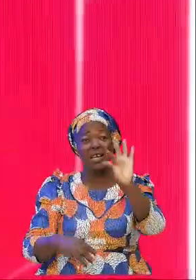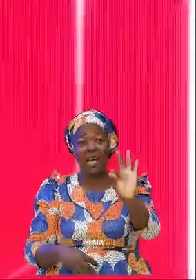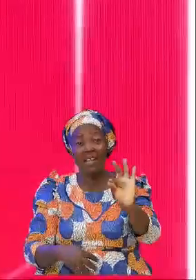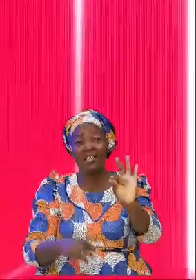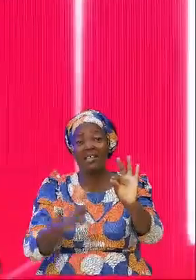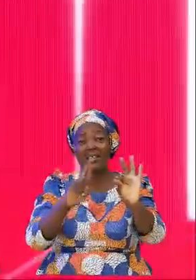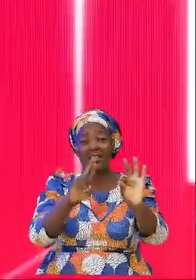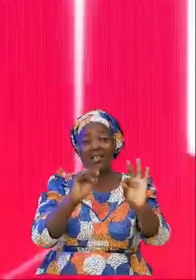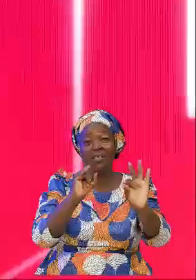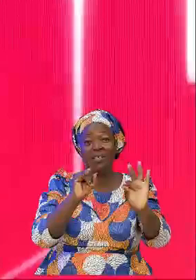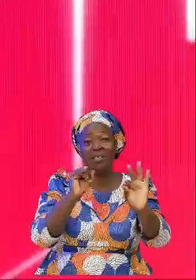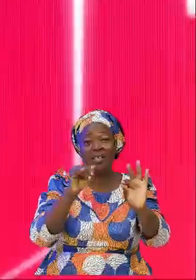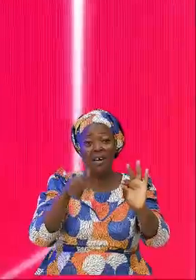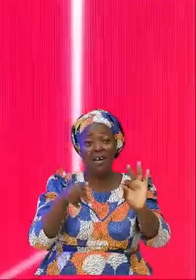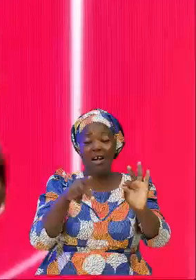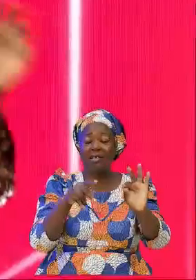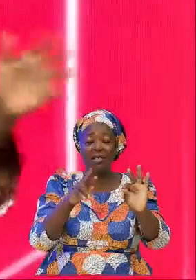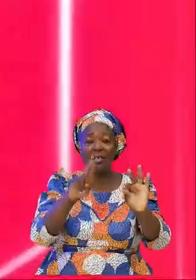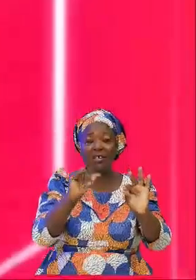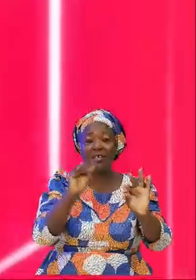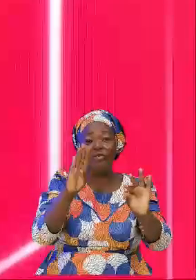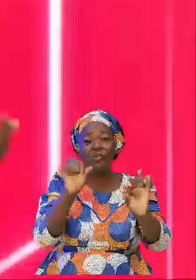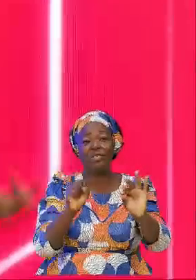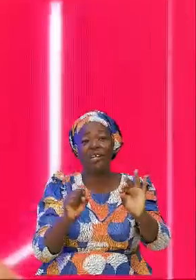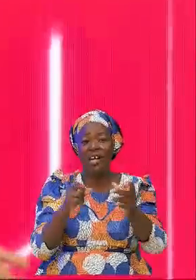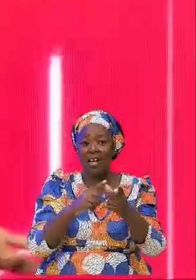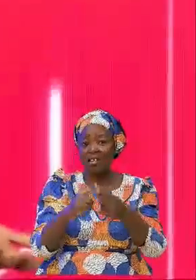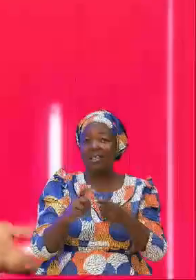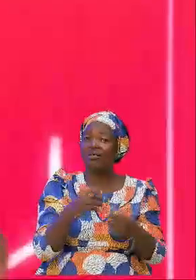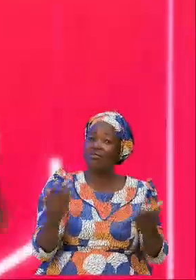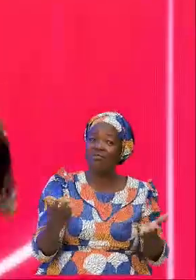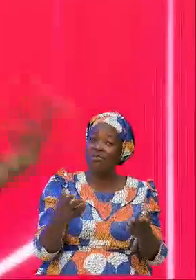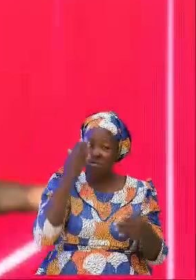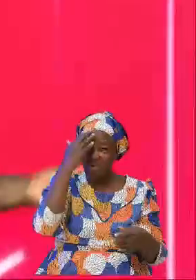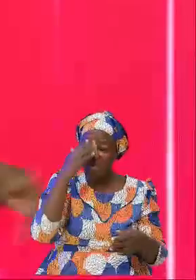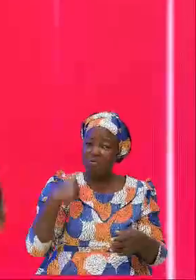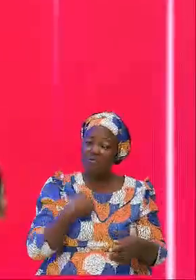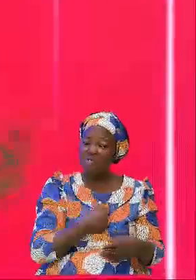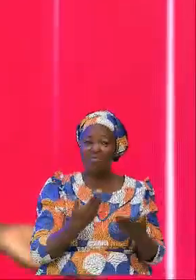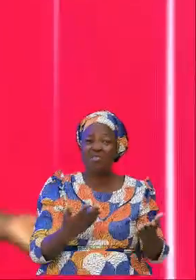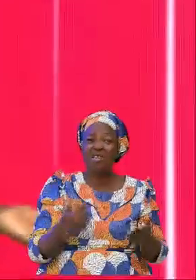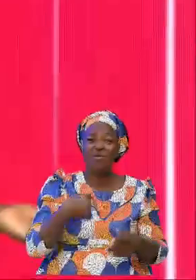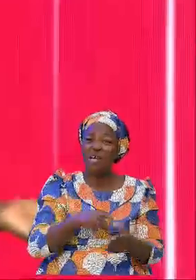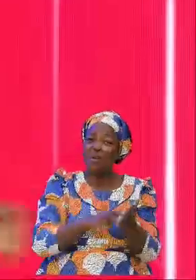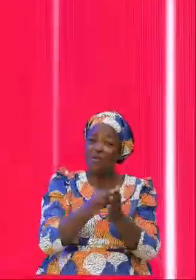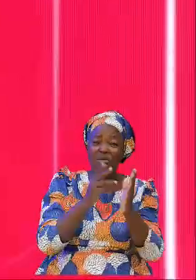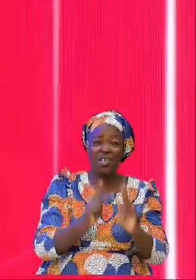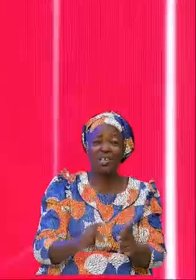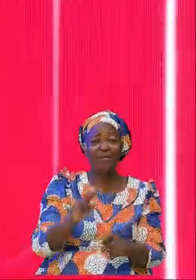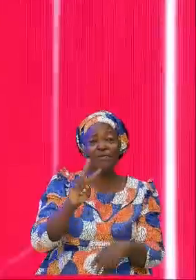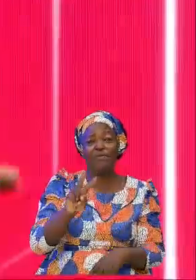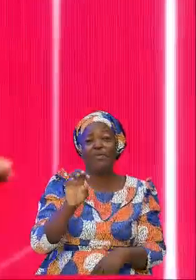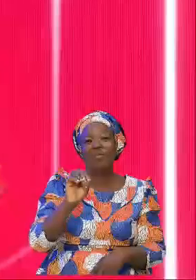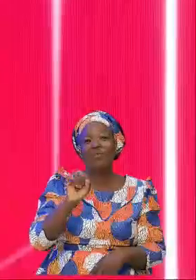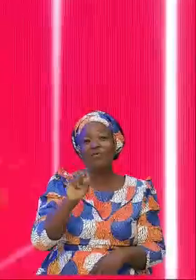have 9 ribs and women have only 7. And we women are the weaker vessel. So